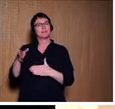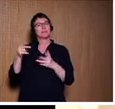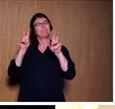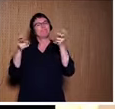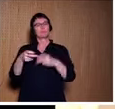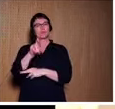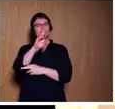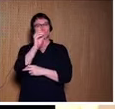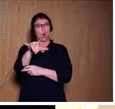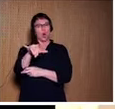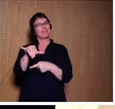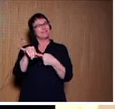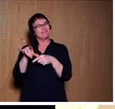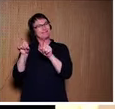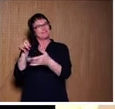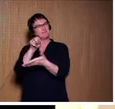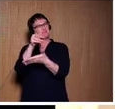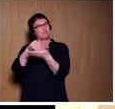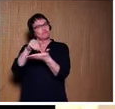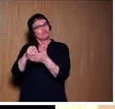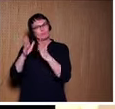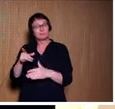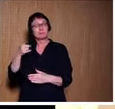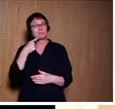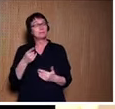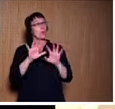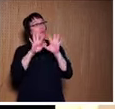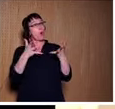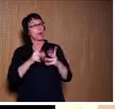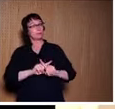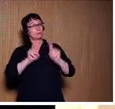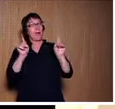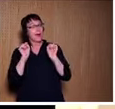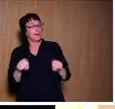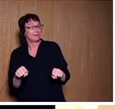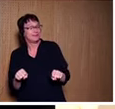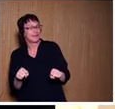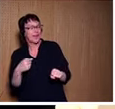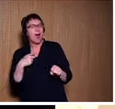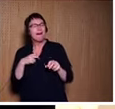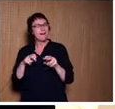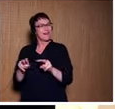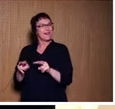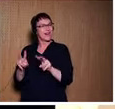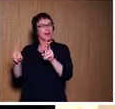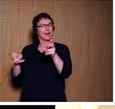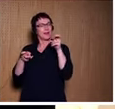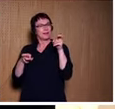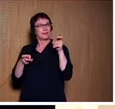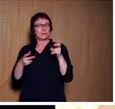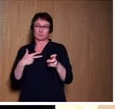another world is possible. May we use this opportunity of being together to